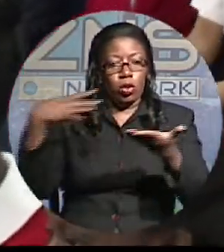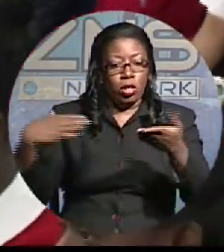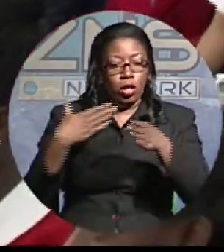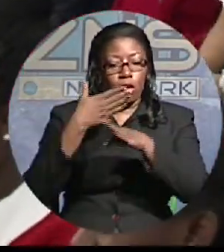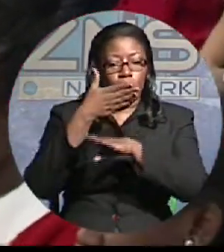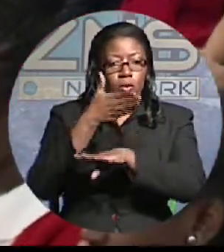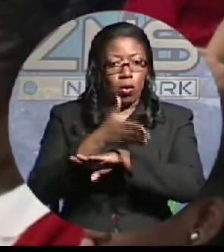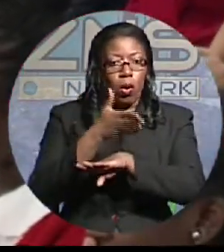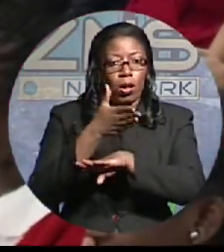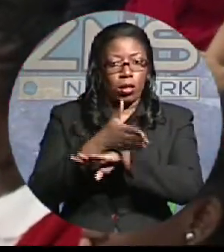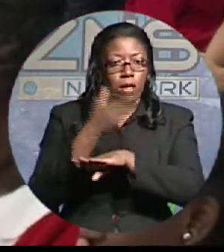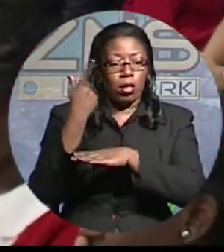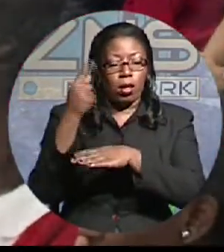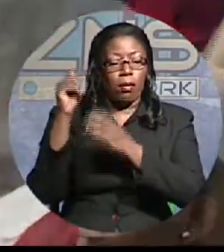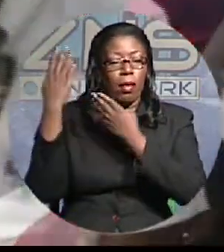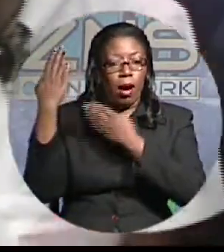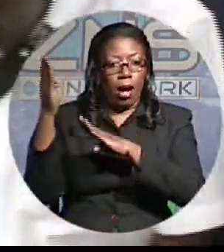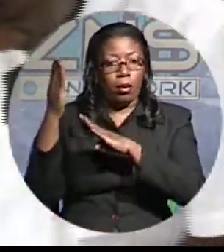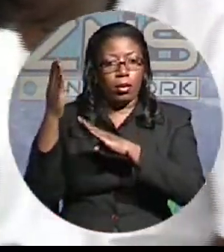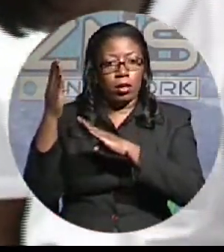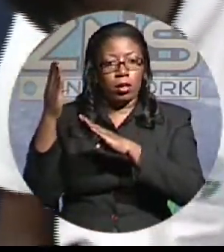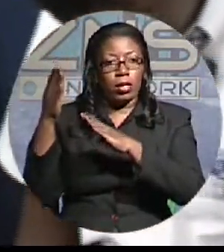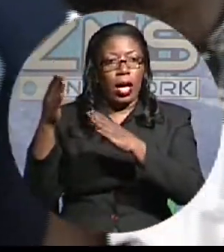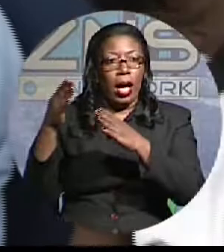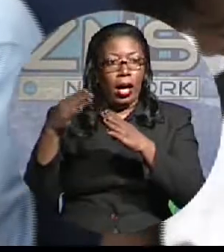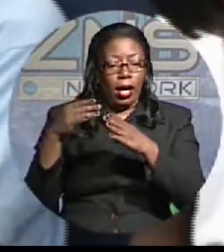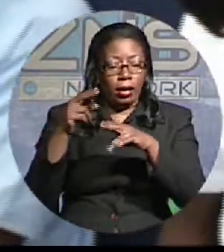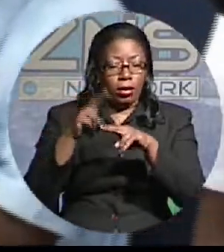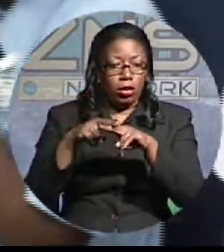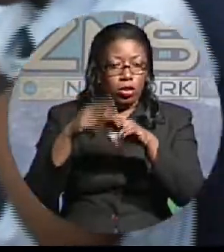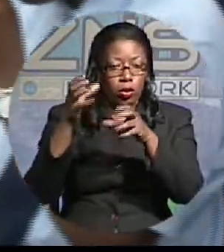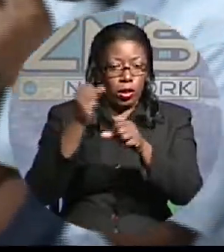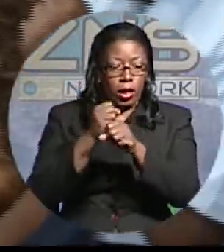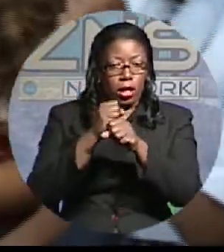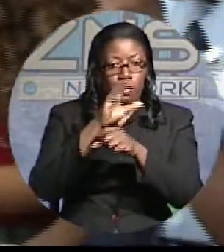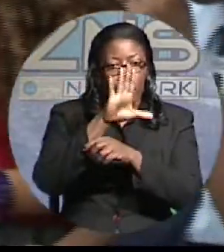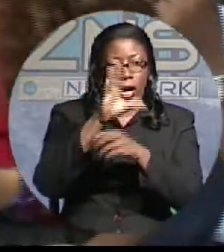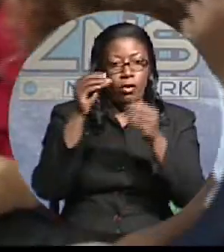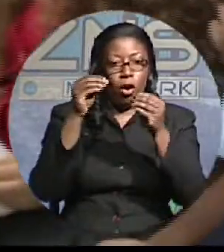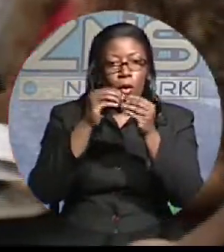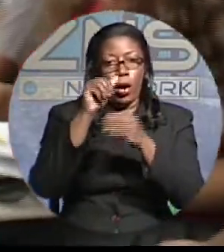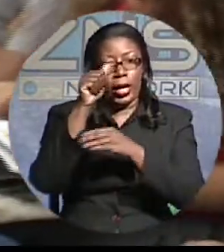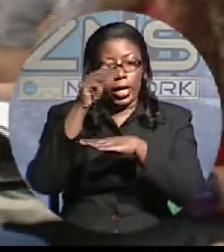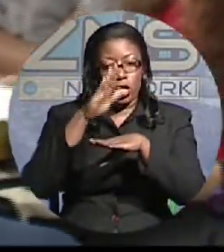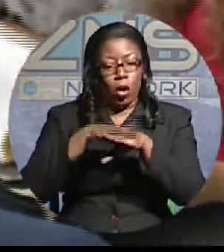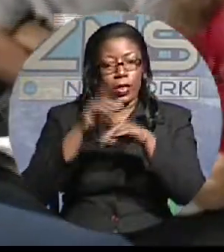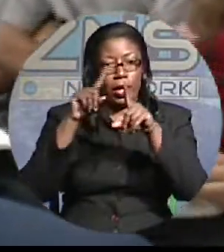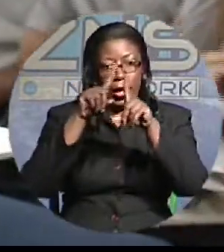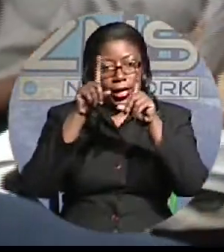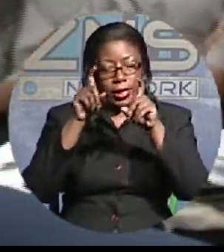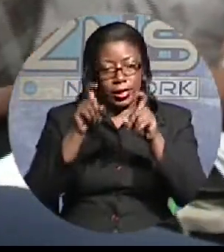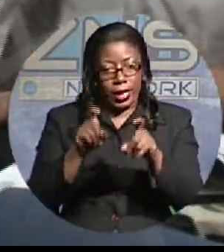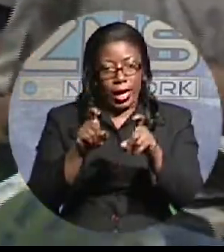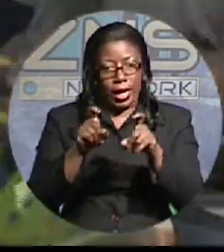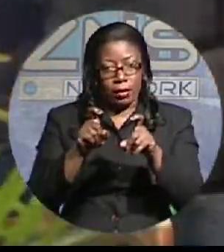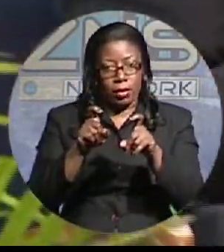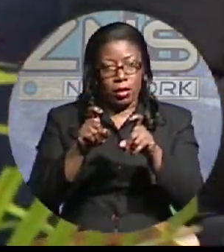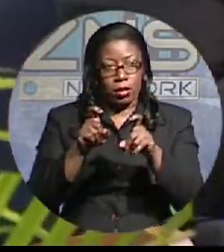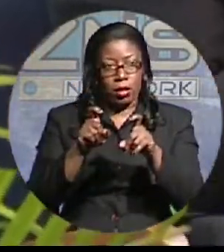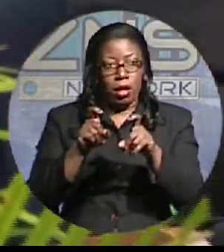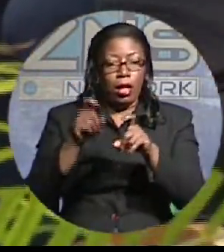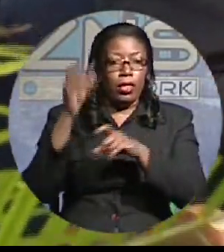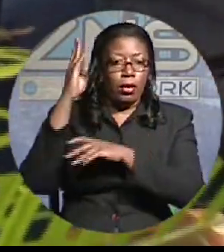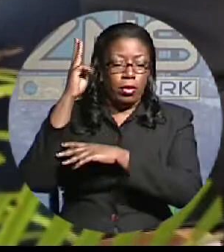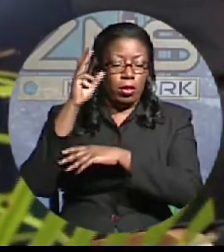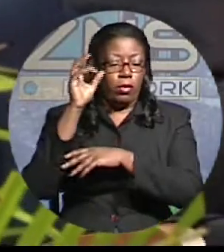the archipelago gathered to be honored for receiving 5 or more A's on their national exams. Minister of Education Jerome Fitzgerald